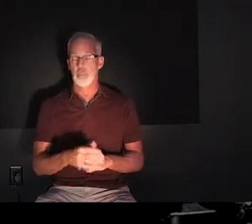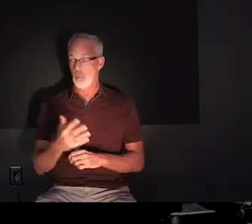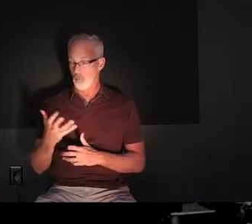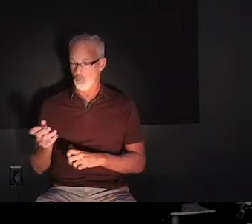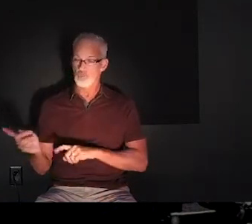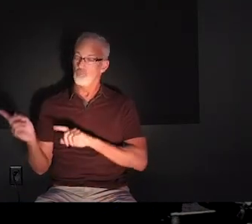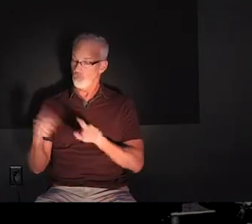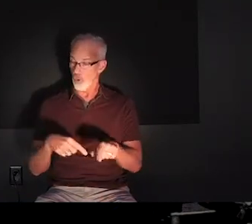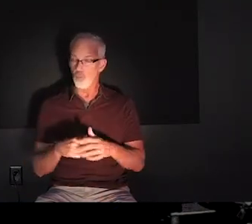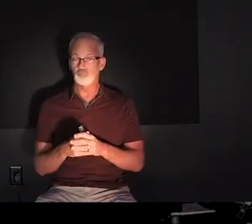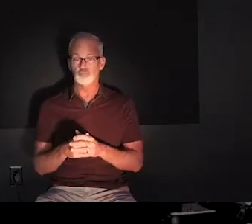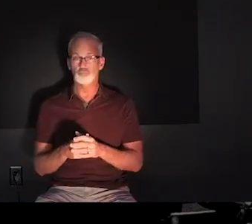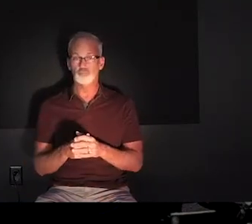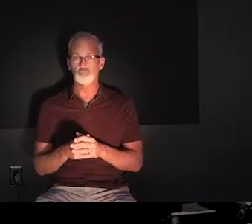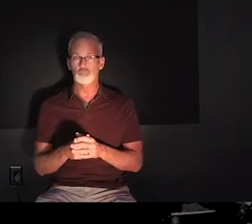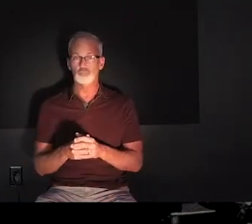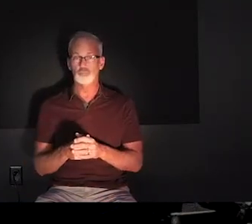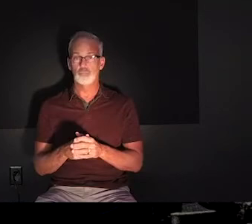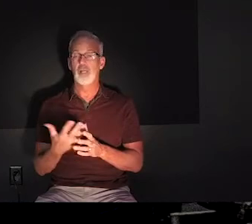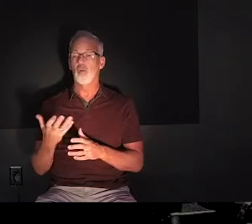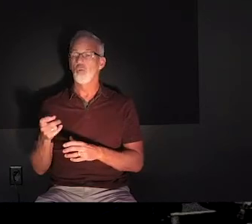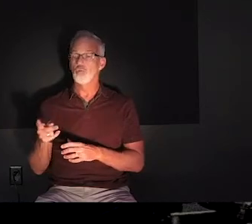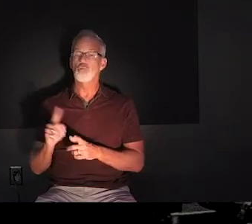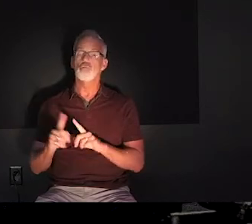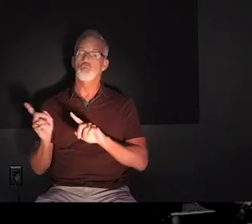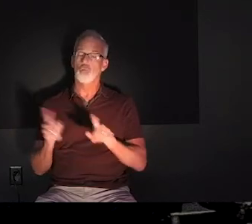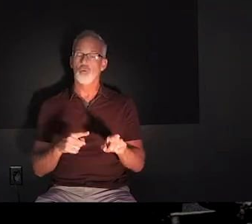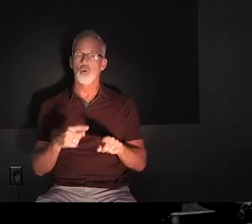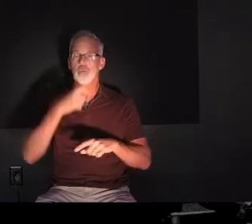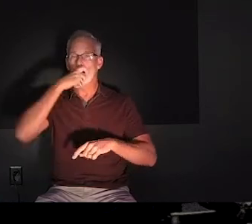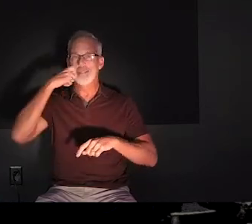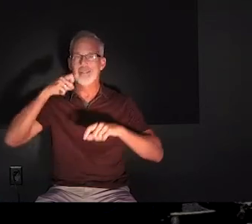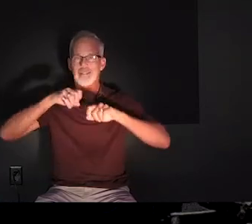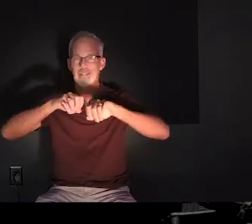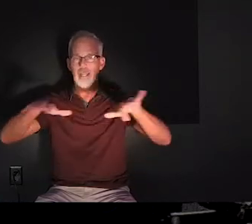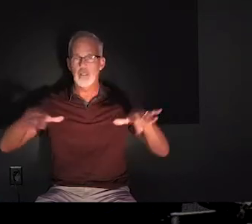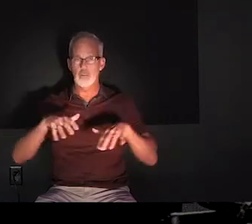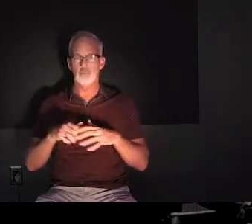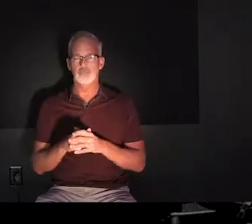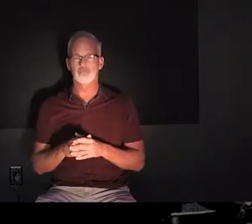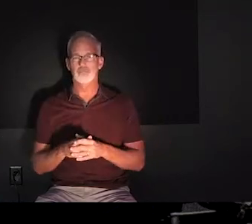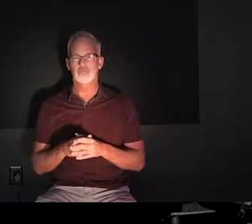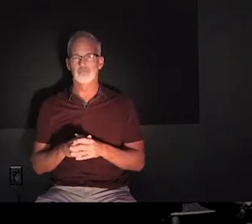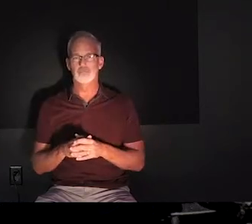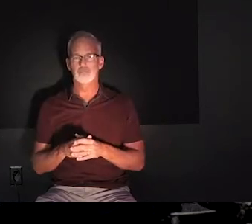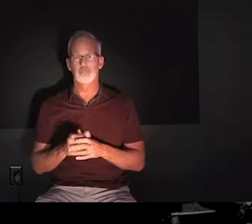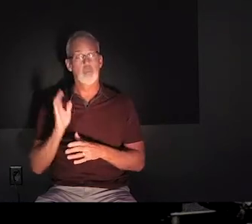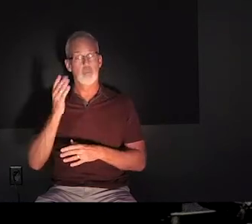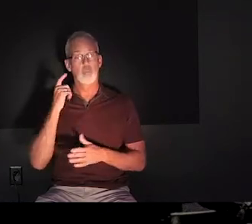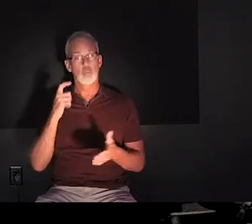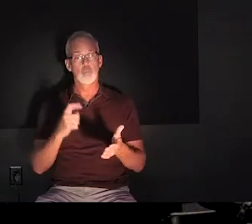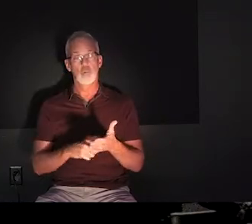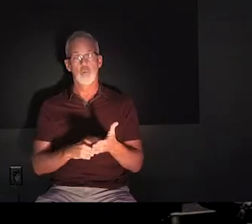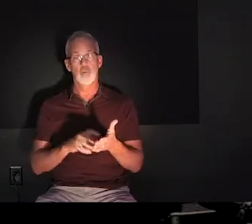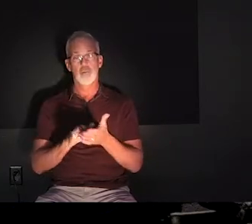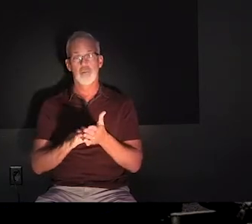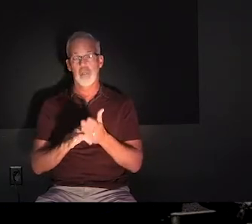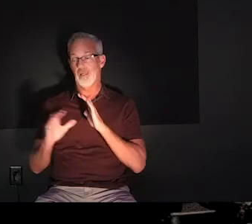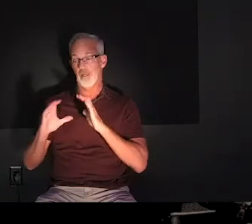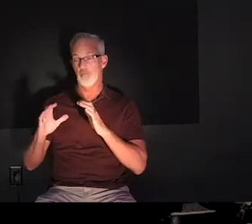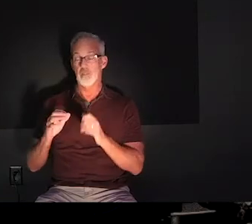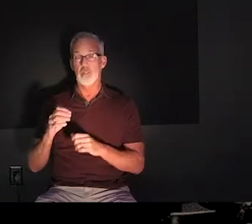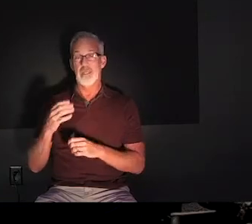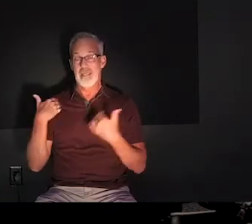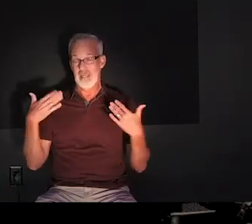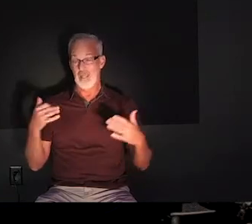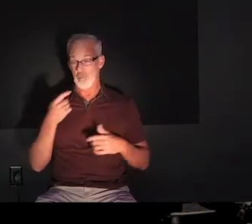get up, and this is where I want you to go. I want you to go to the desert. And you're going to notice in this conversation that the angel is telling